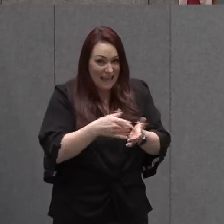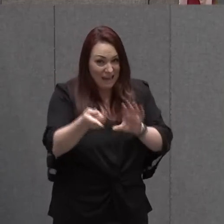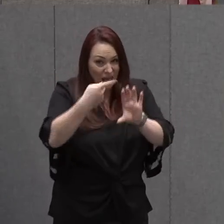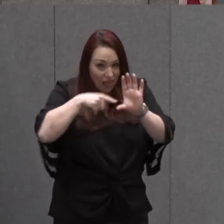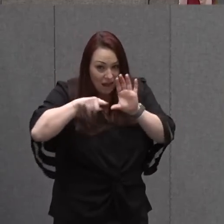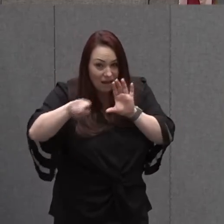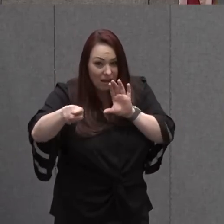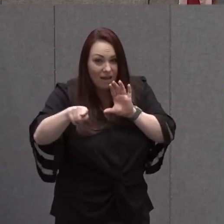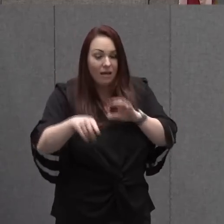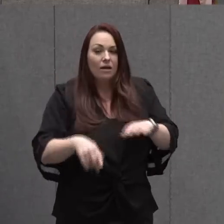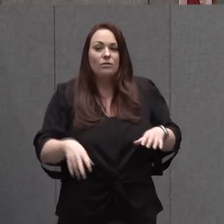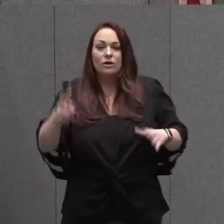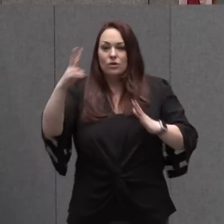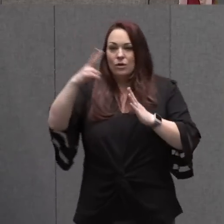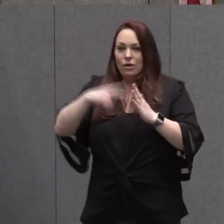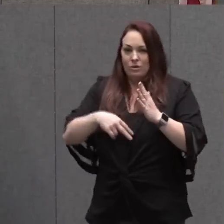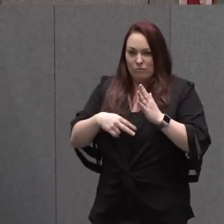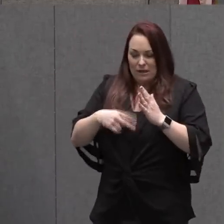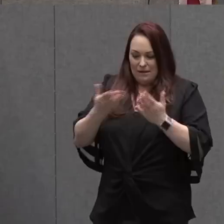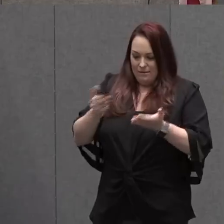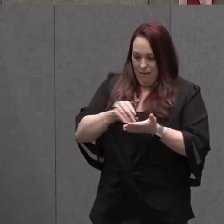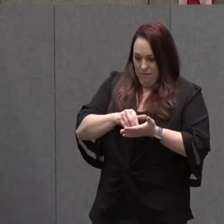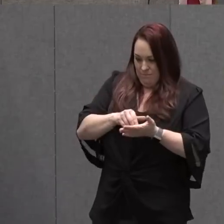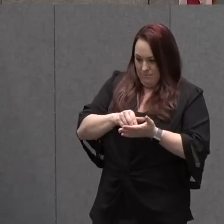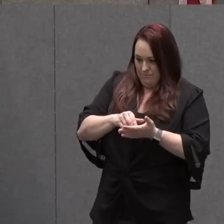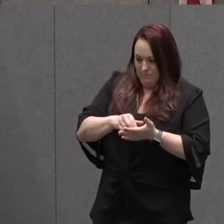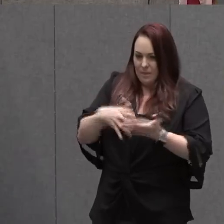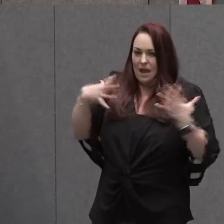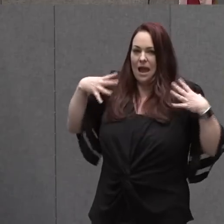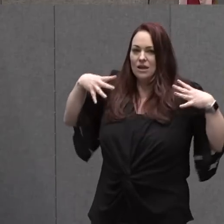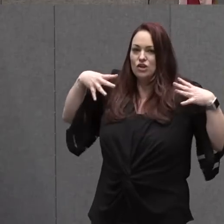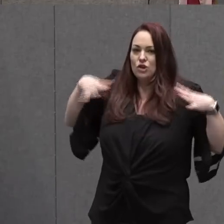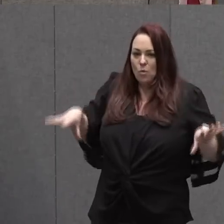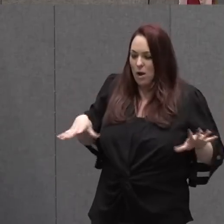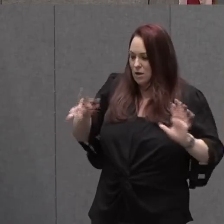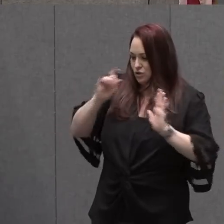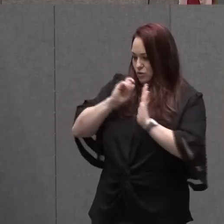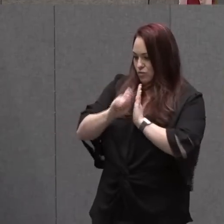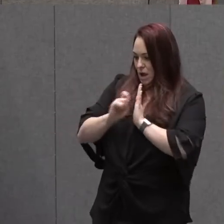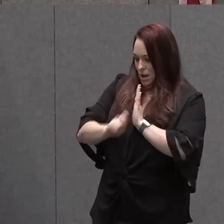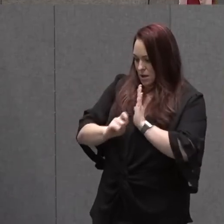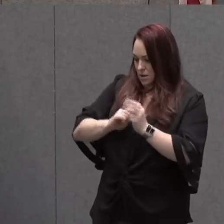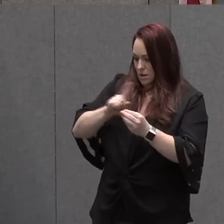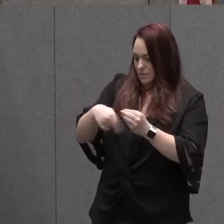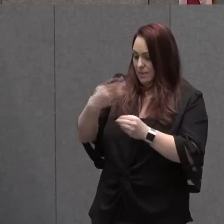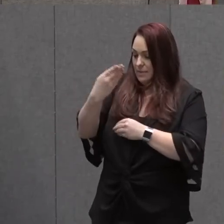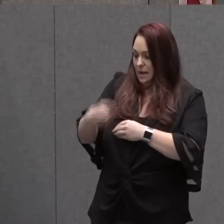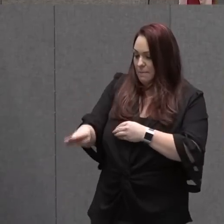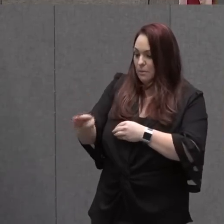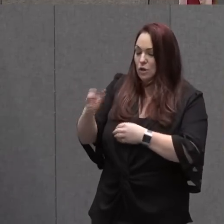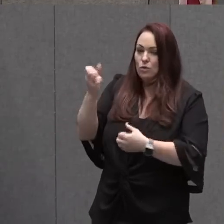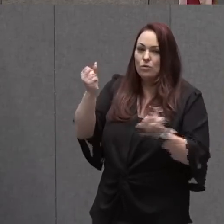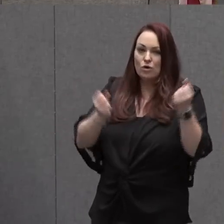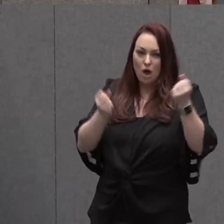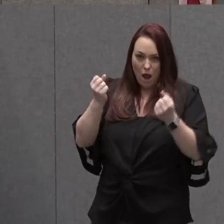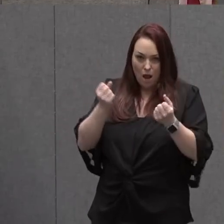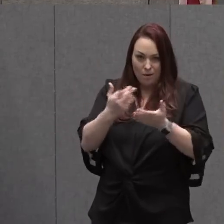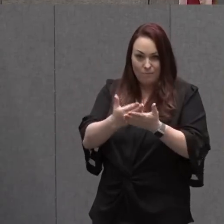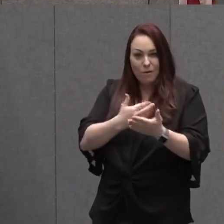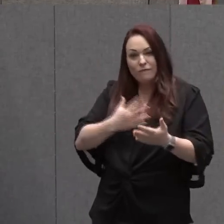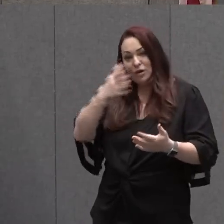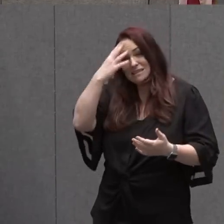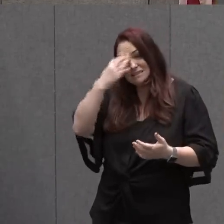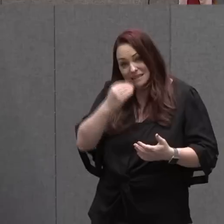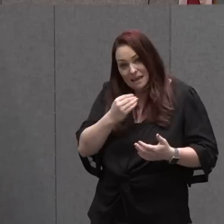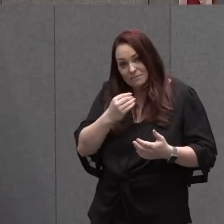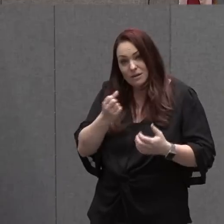Okay. I don't want to write about the blue car that had miles to go before it slept. So many